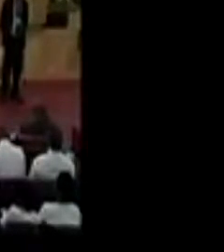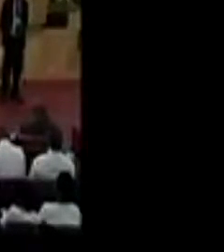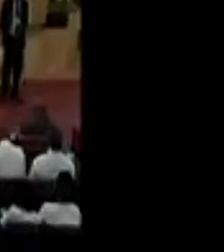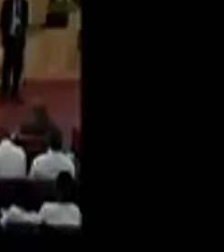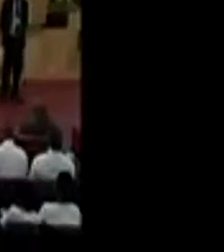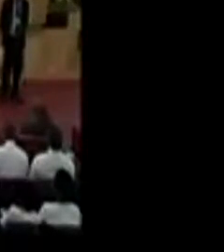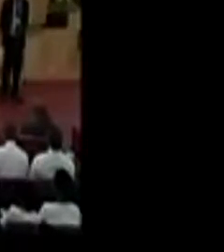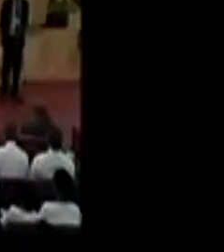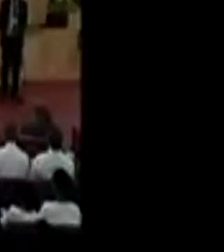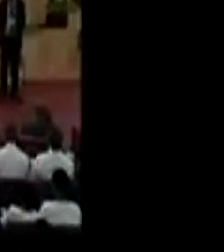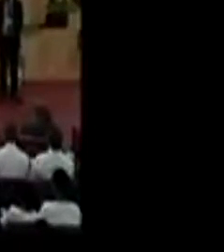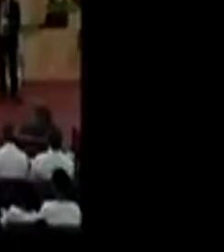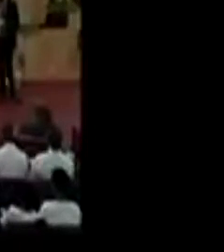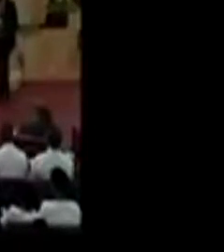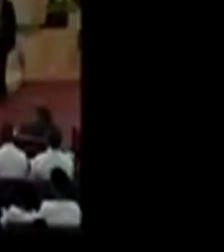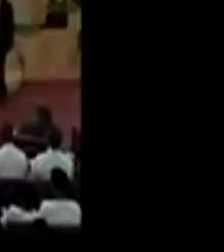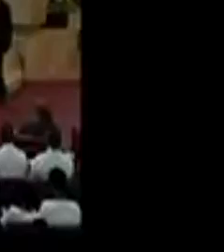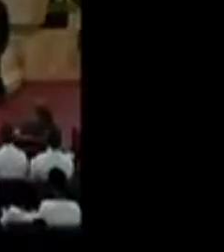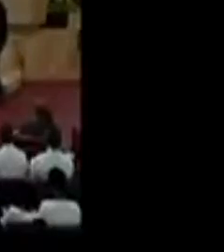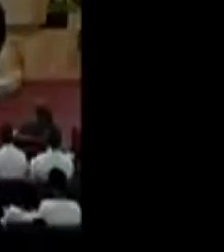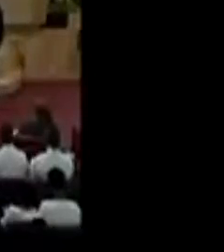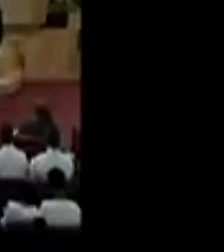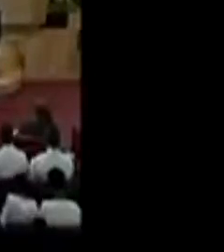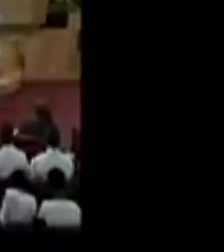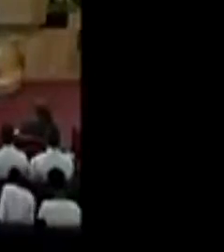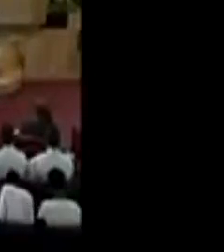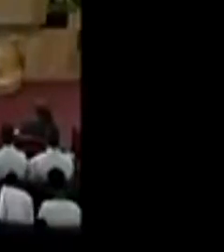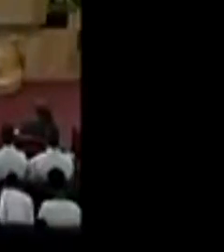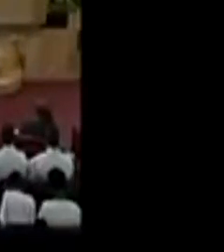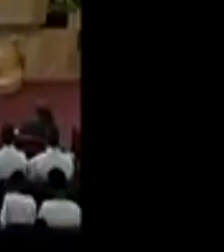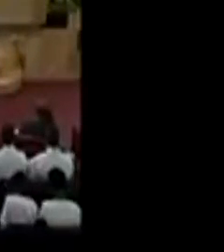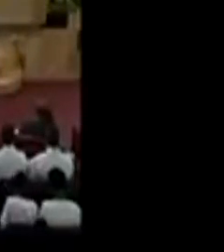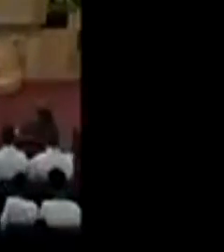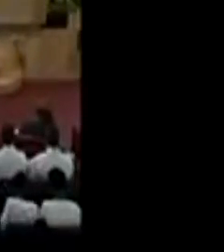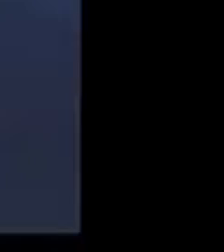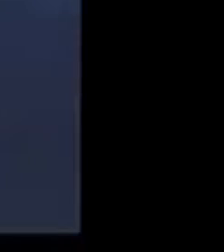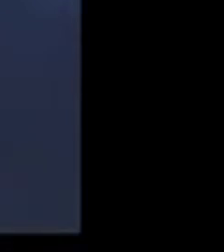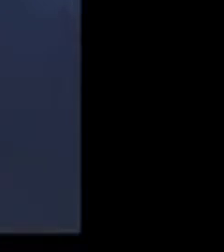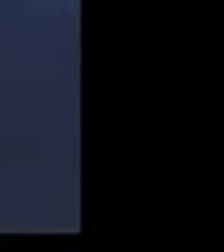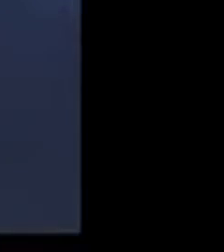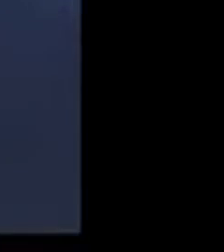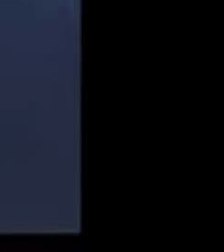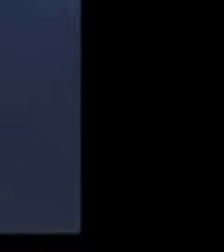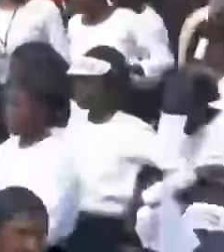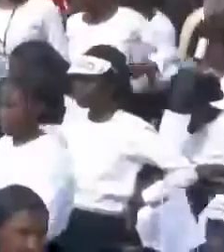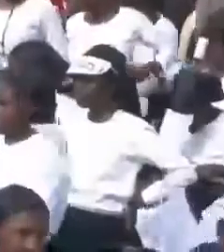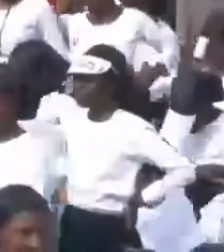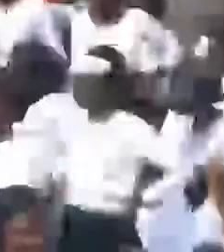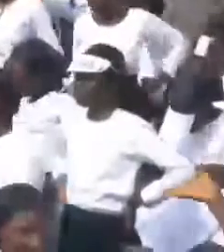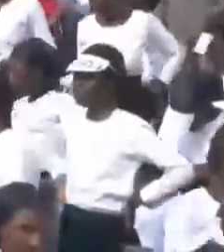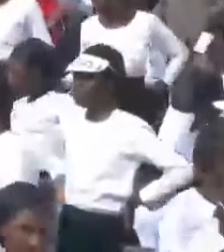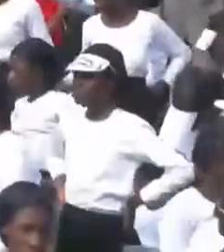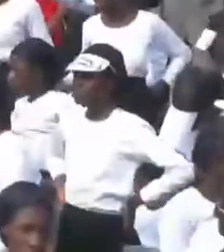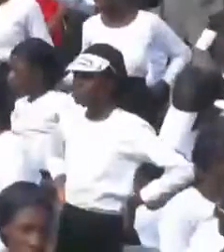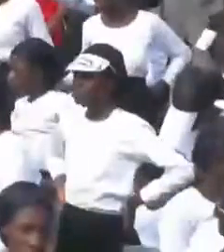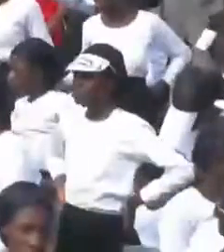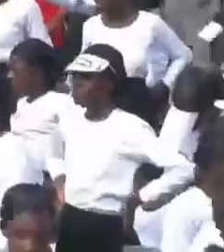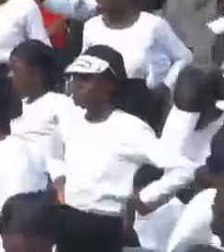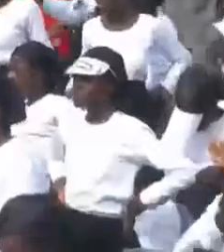Before the Sunday message today, we shall have a brief period.